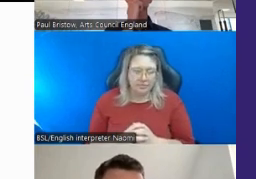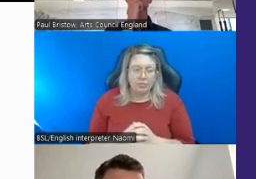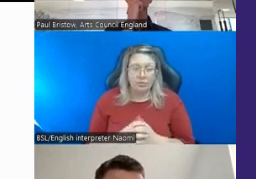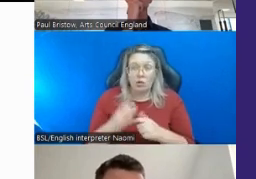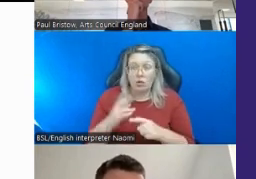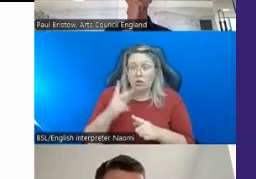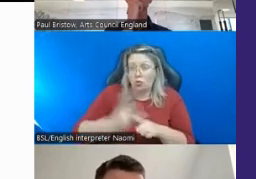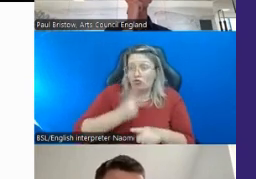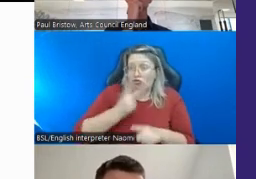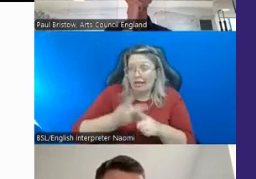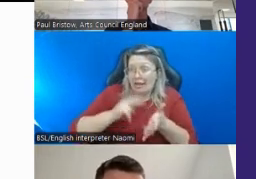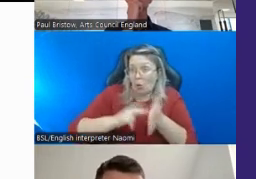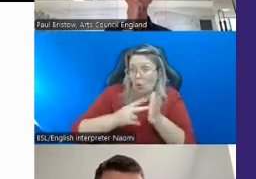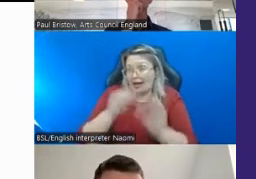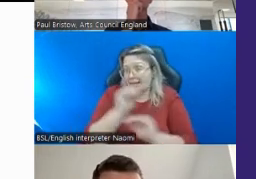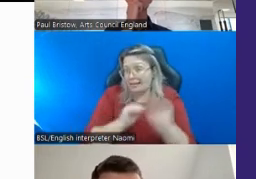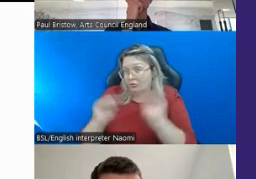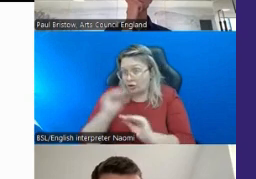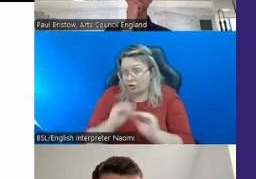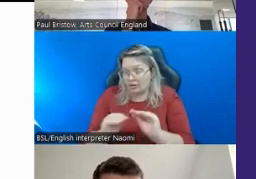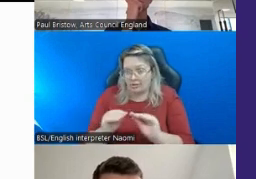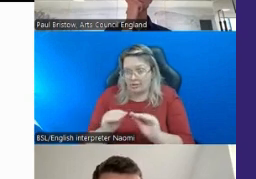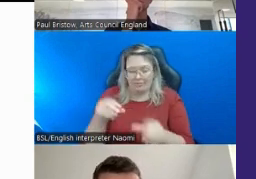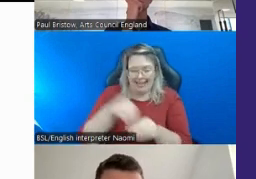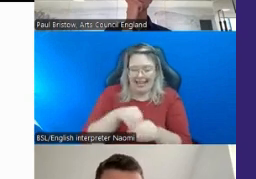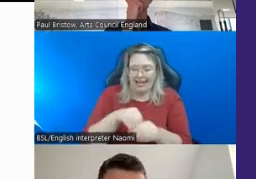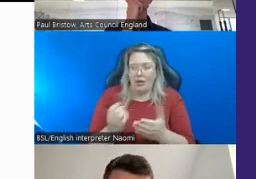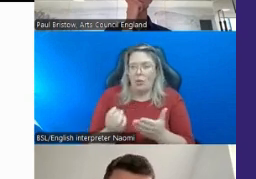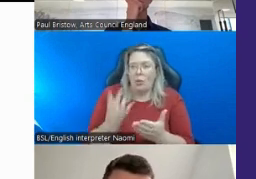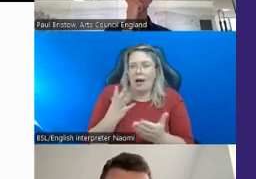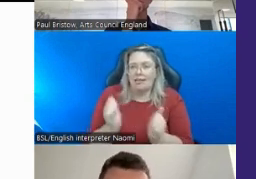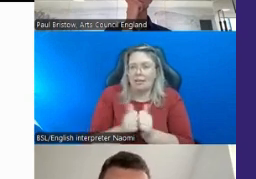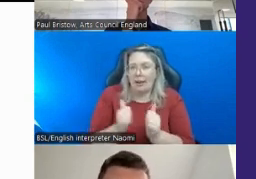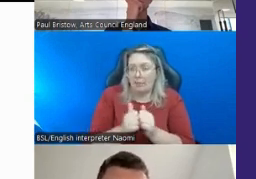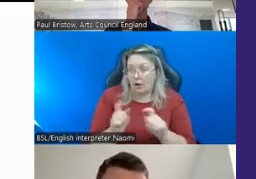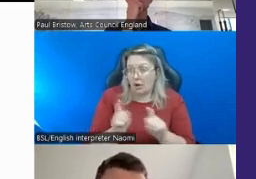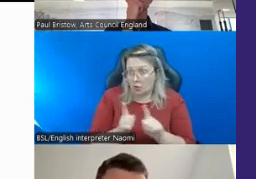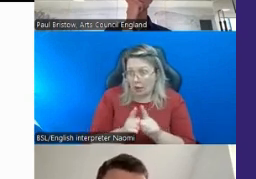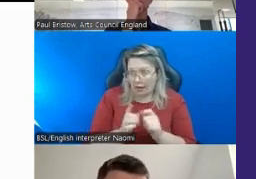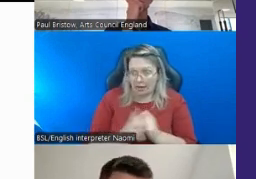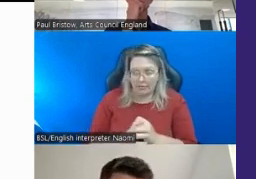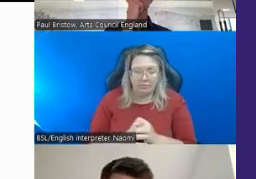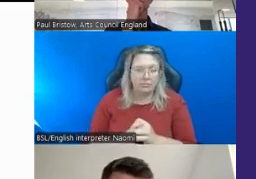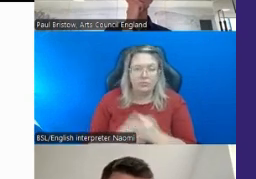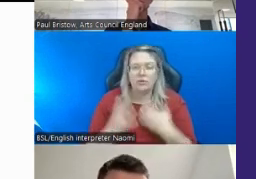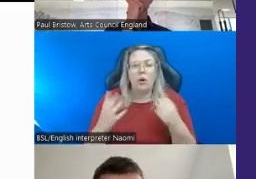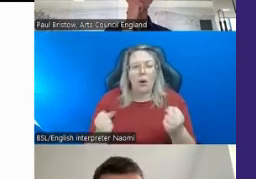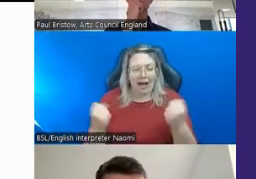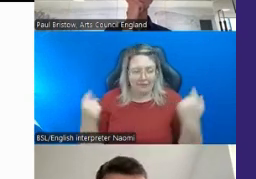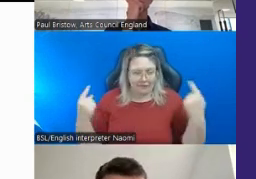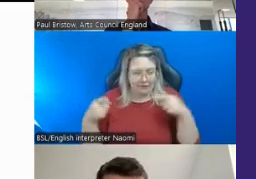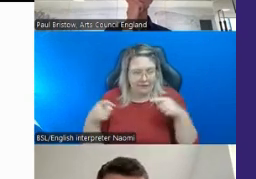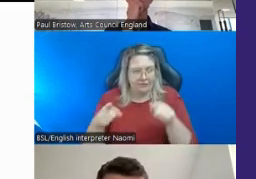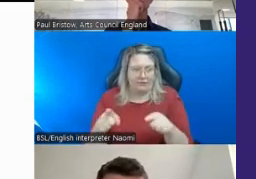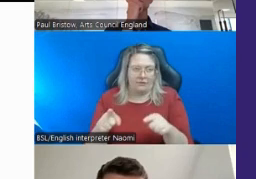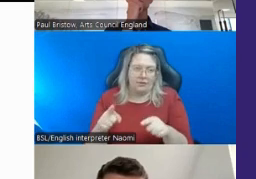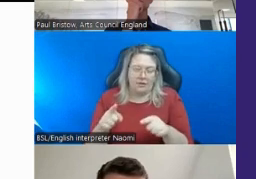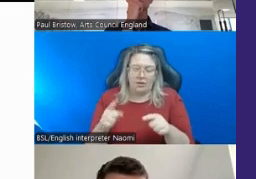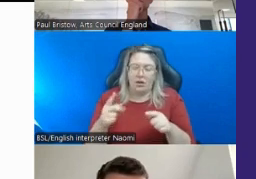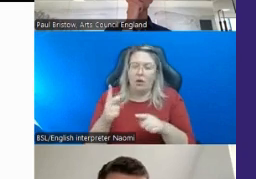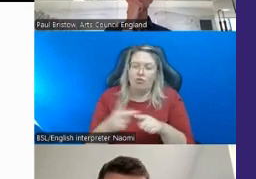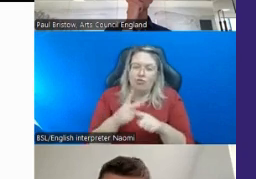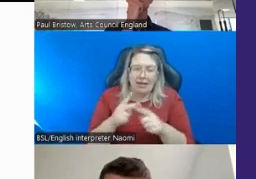also outlined in the white paper too. So there's this parallel programme of reorganisation happening, so where